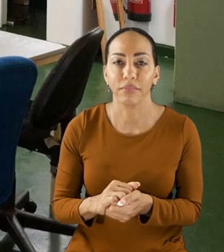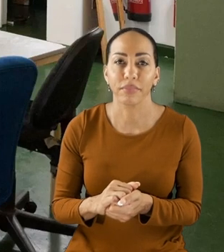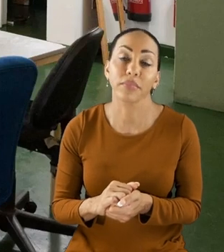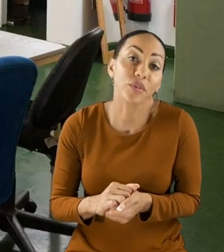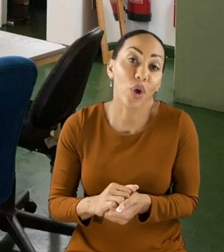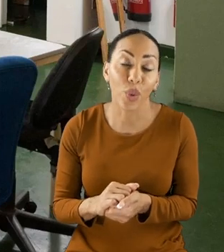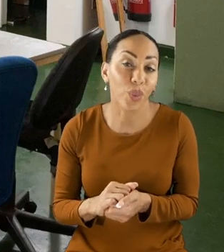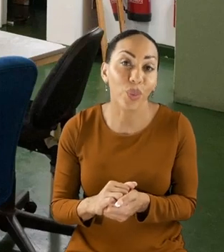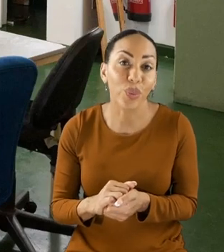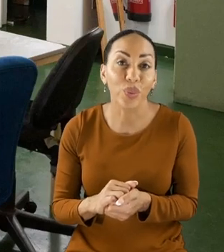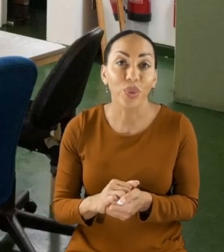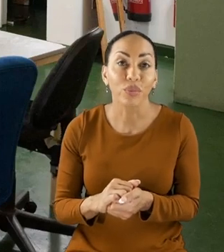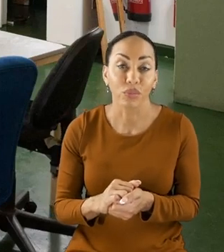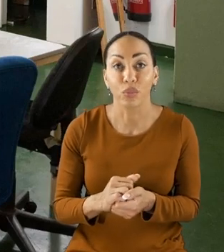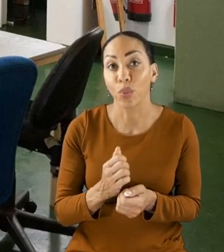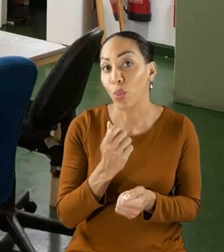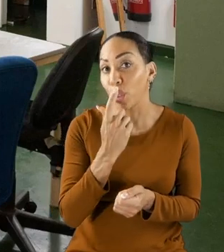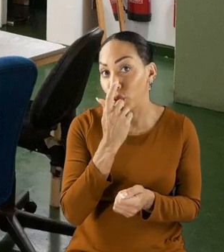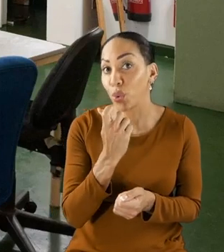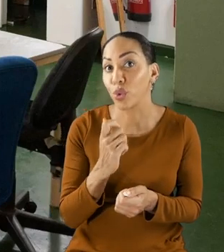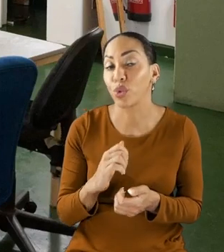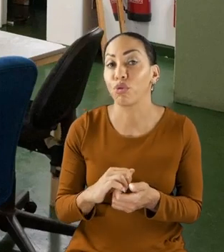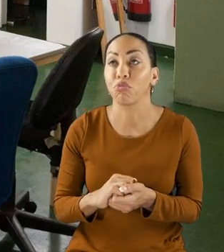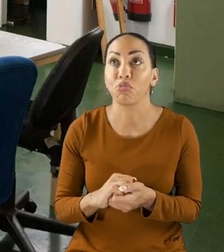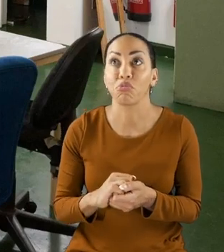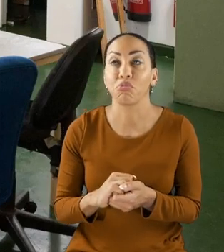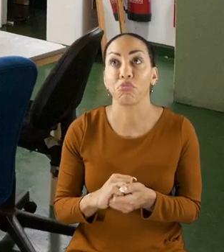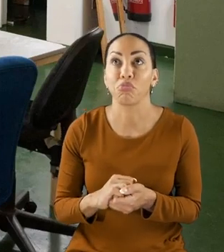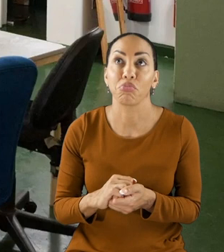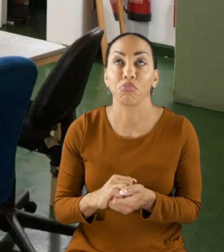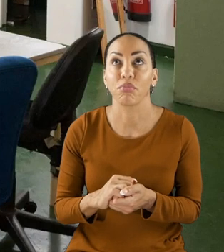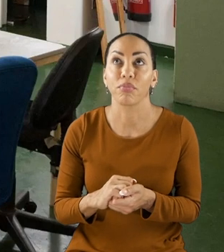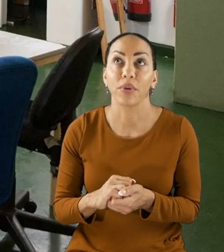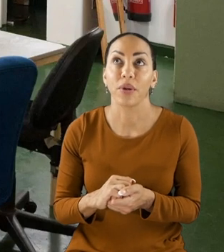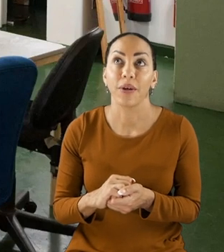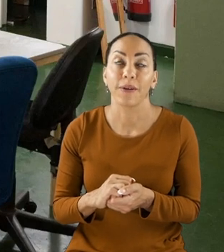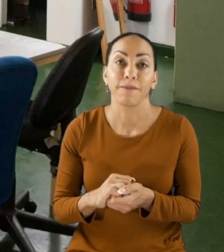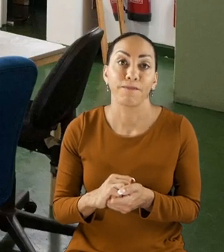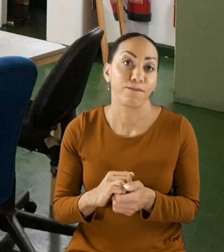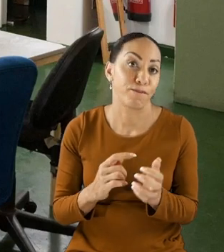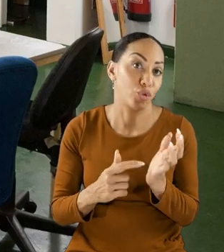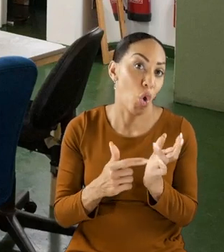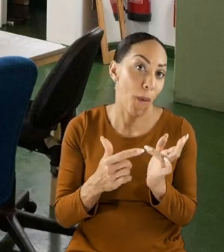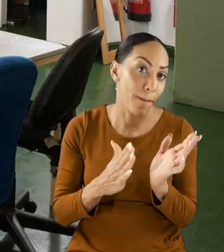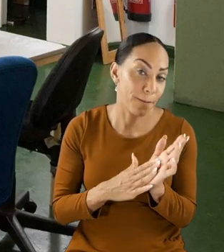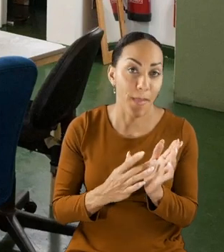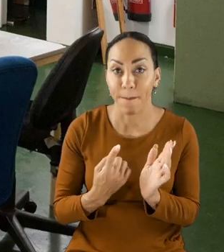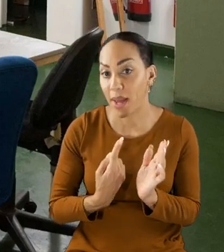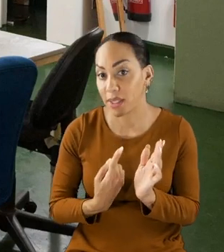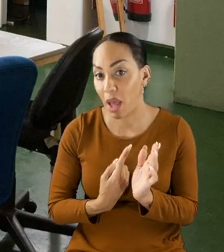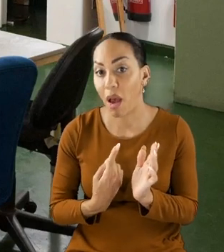So there's no reason why we can't similarly be. I mean, we, Tom and